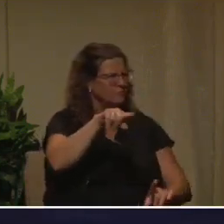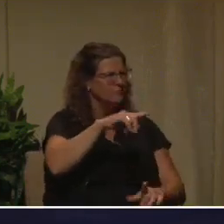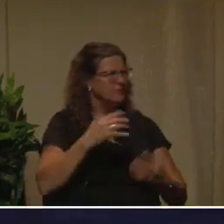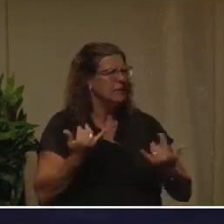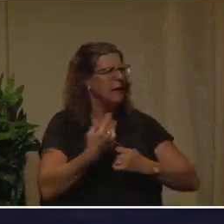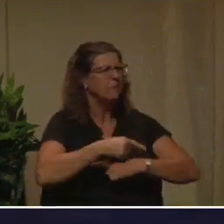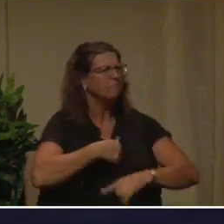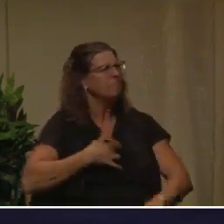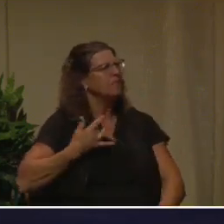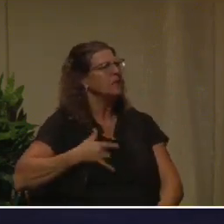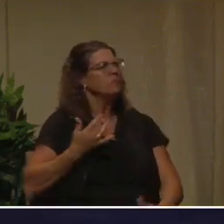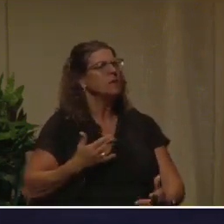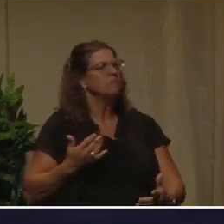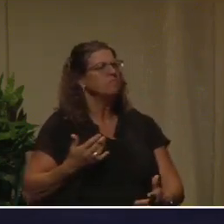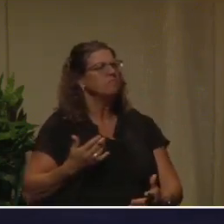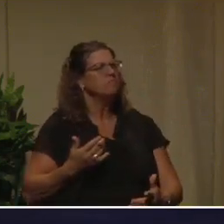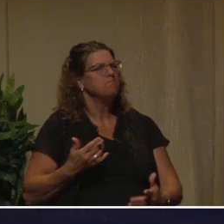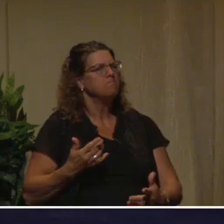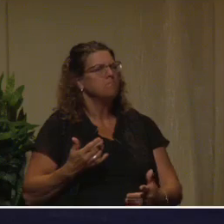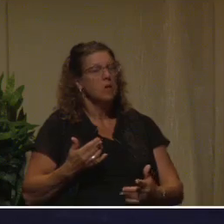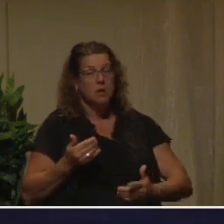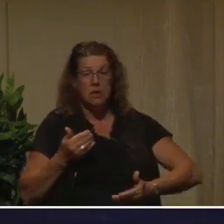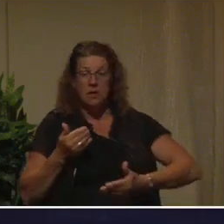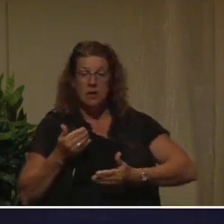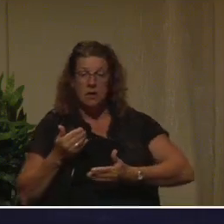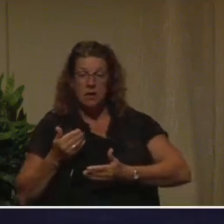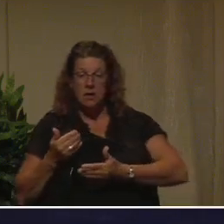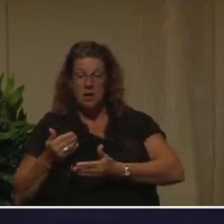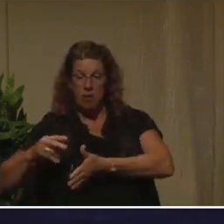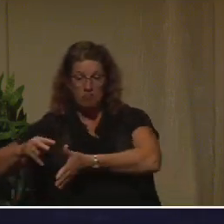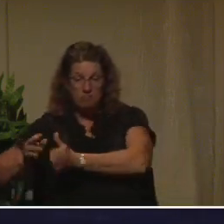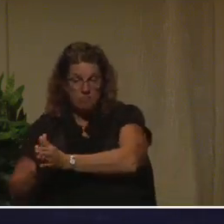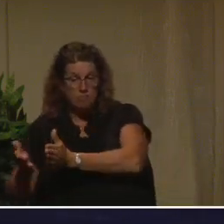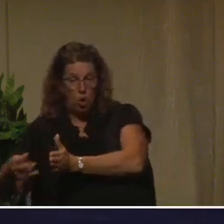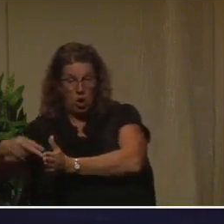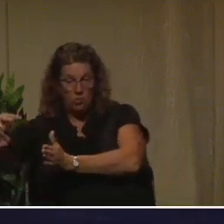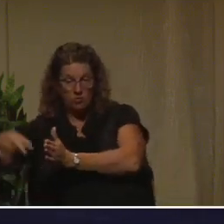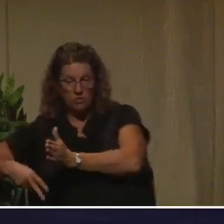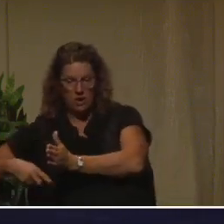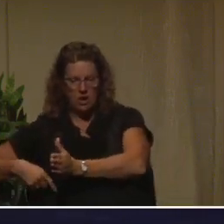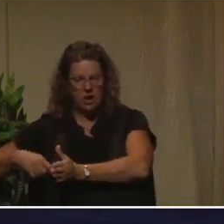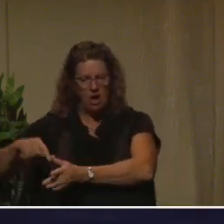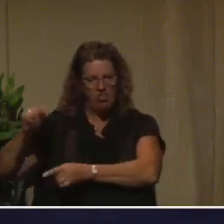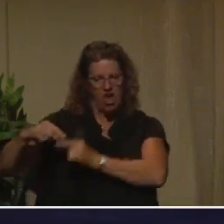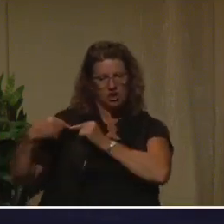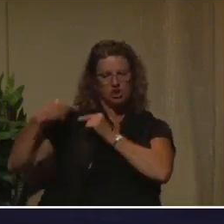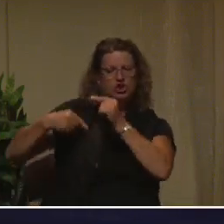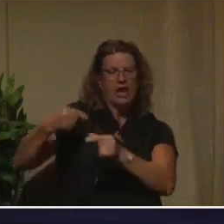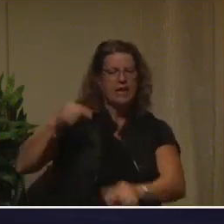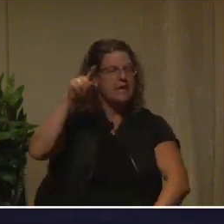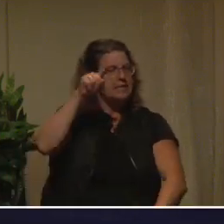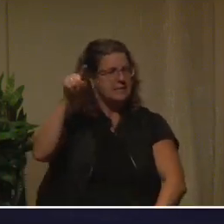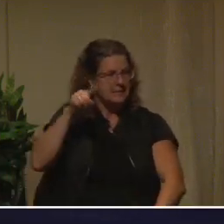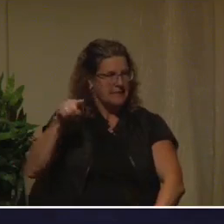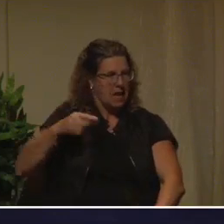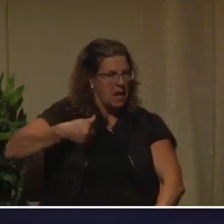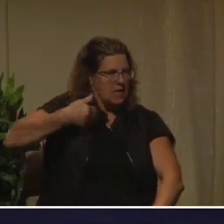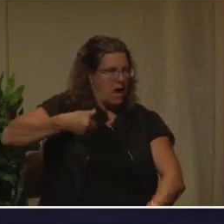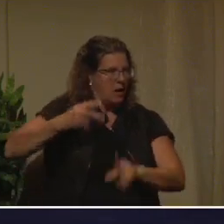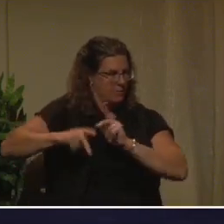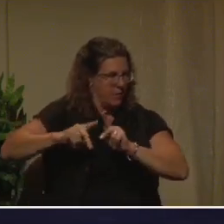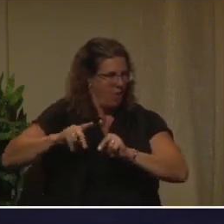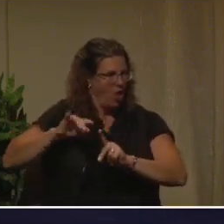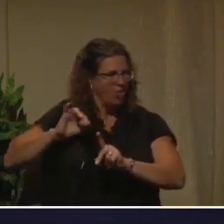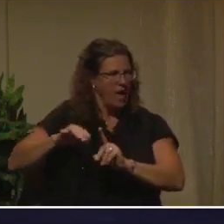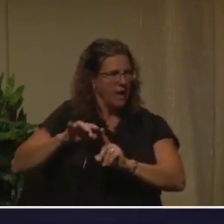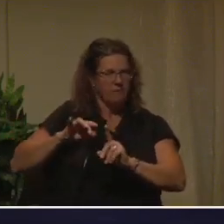about the impact of social media on Gen Z, and this author's belief, and